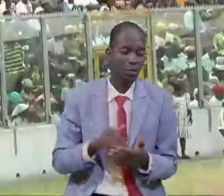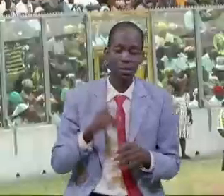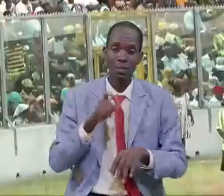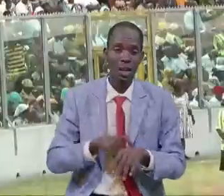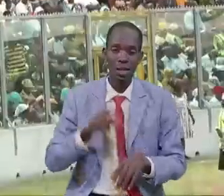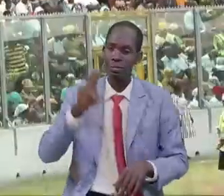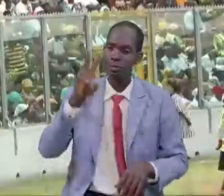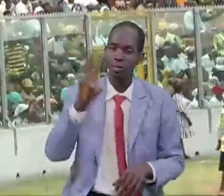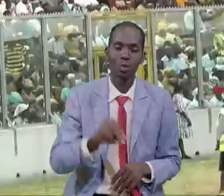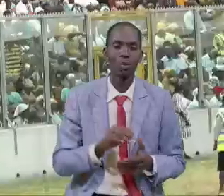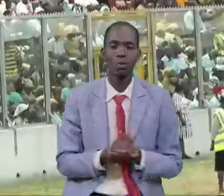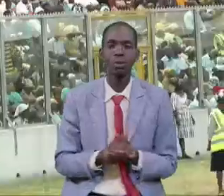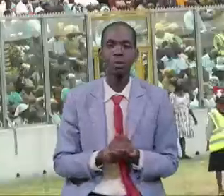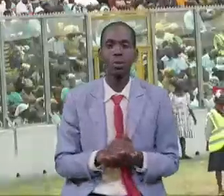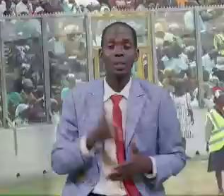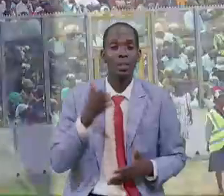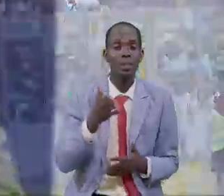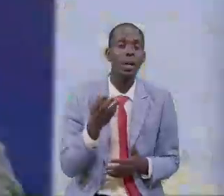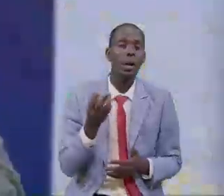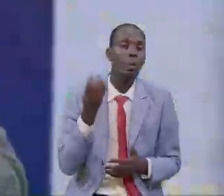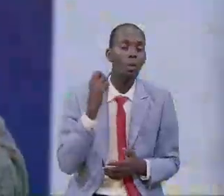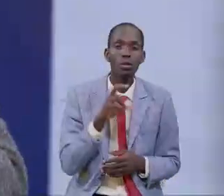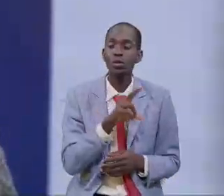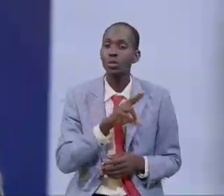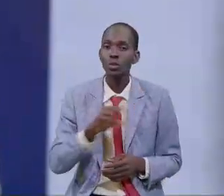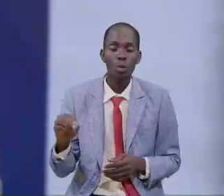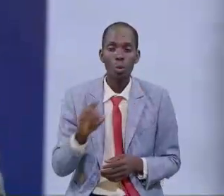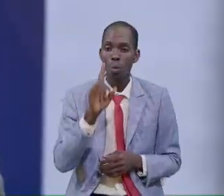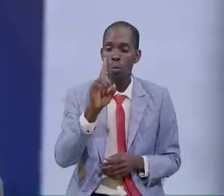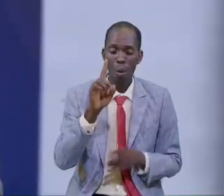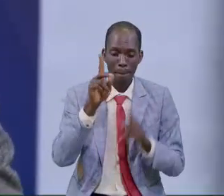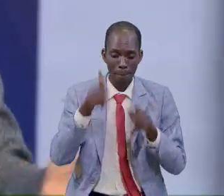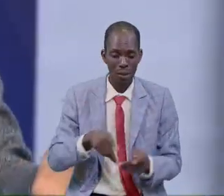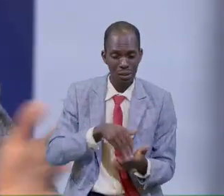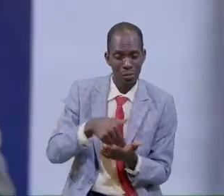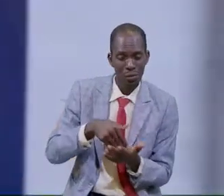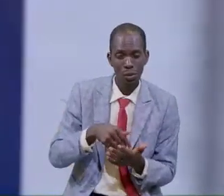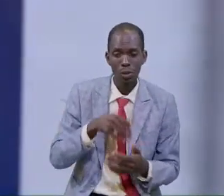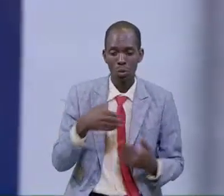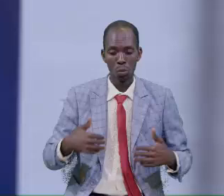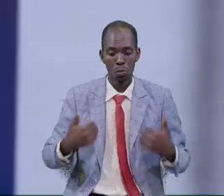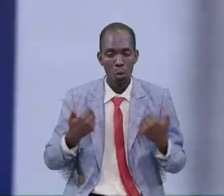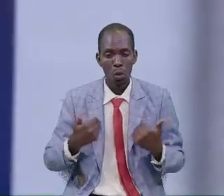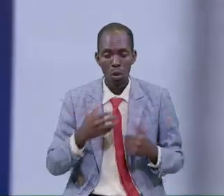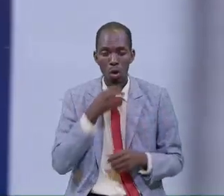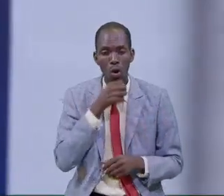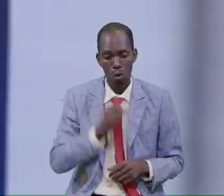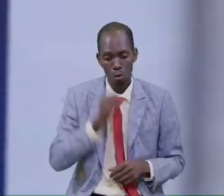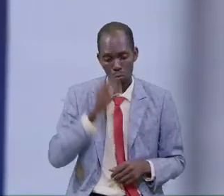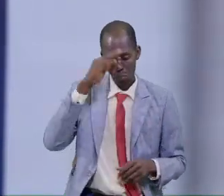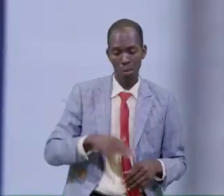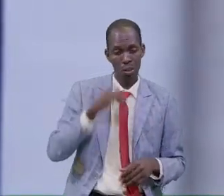There was not one feeble person, old, young, boy, girl,